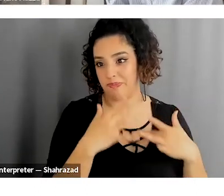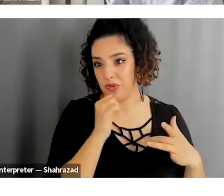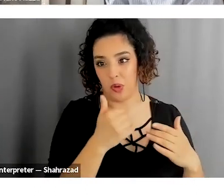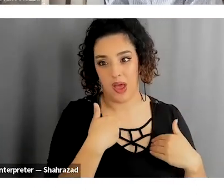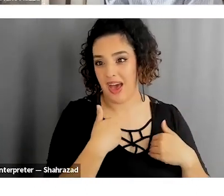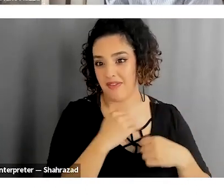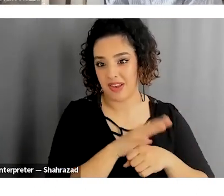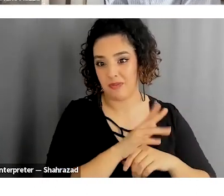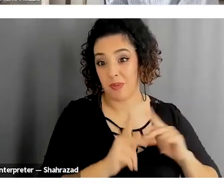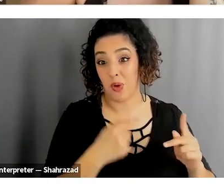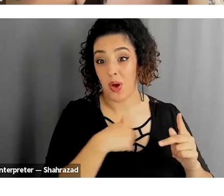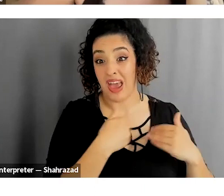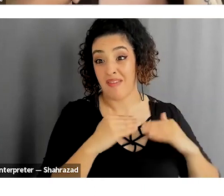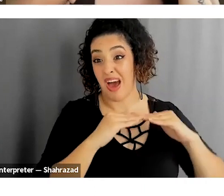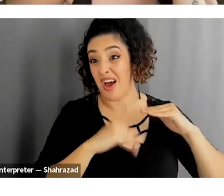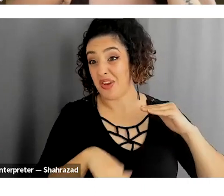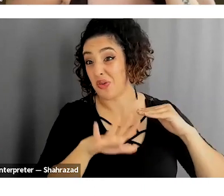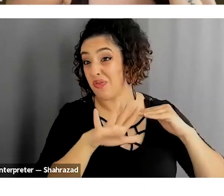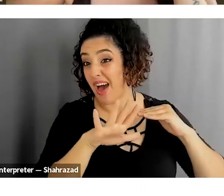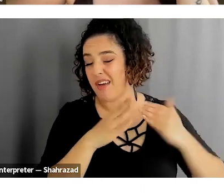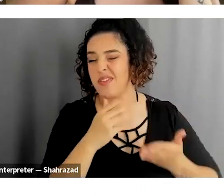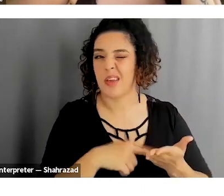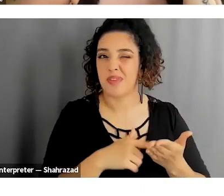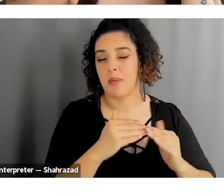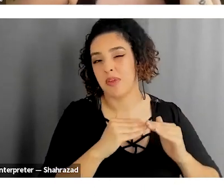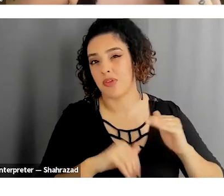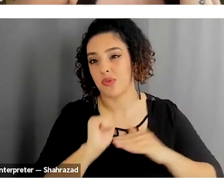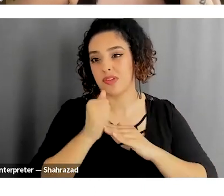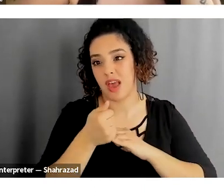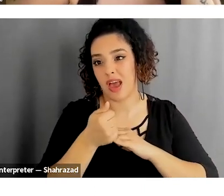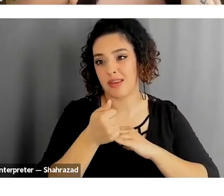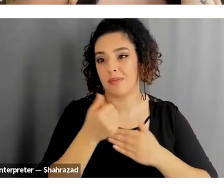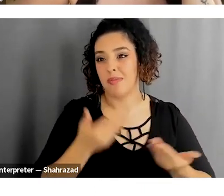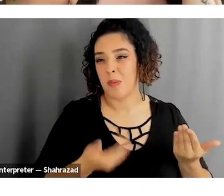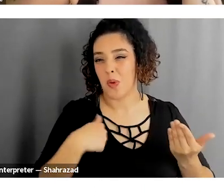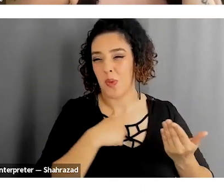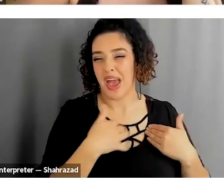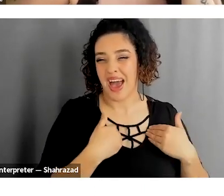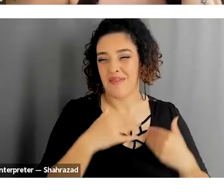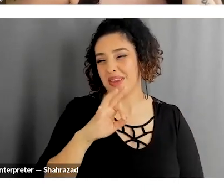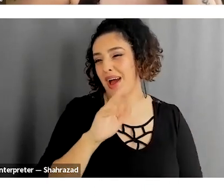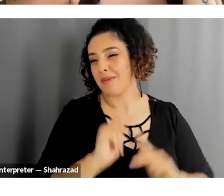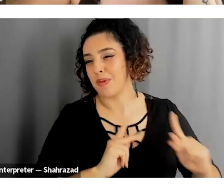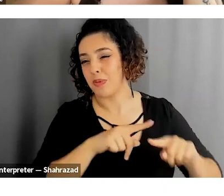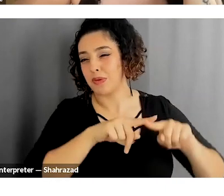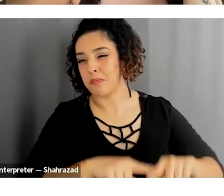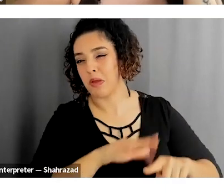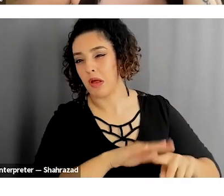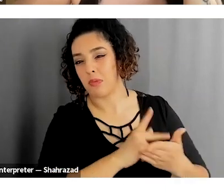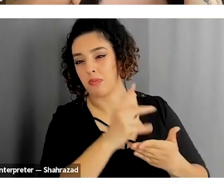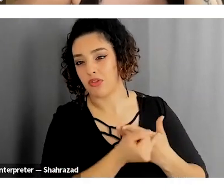been under 5, maybe 10 at times, maybe sometimes 9, depending on the projects. But the core skeleton team were